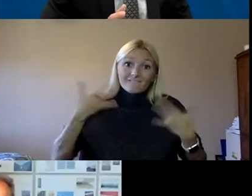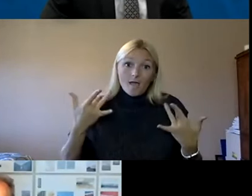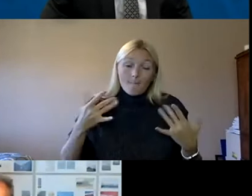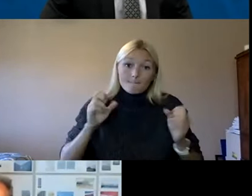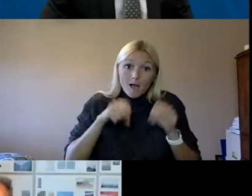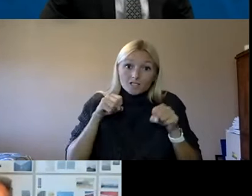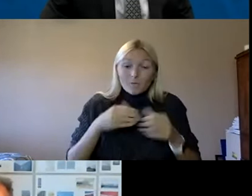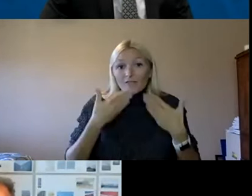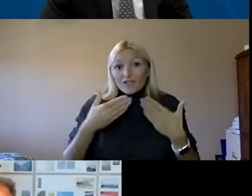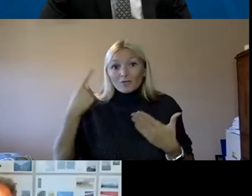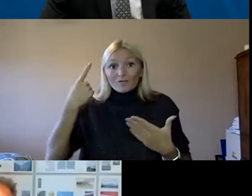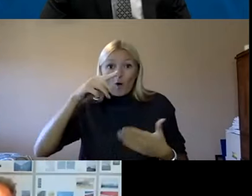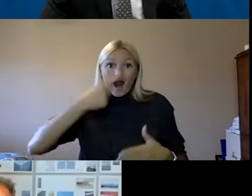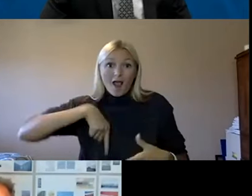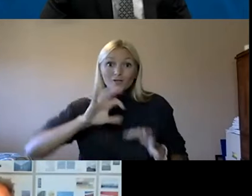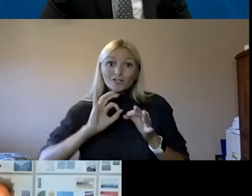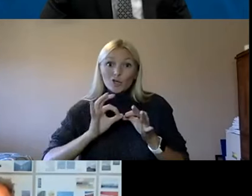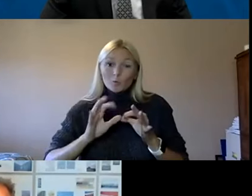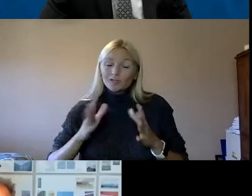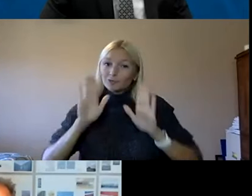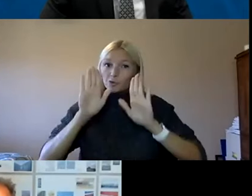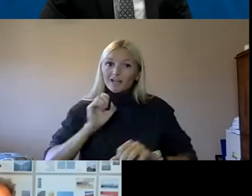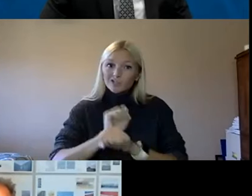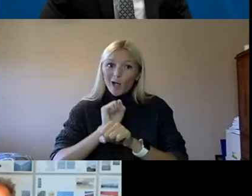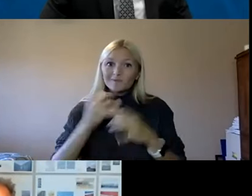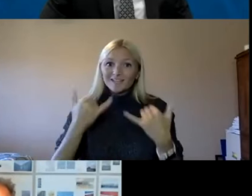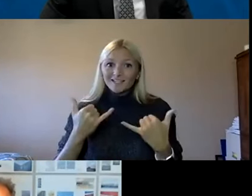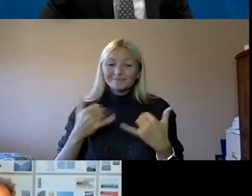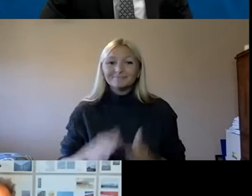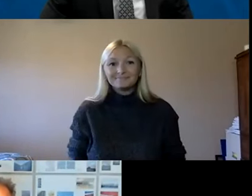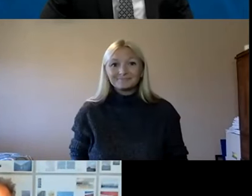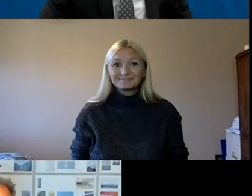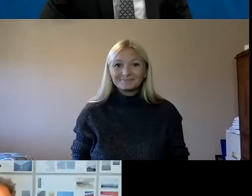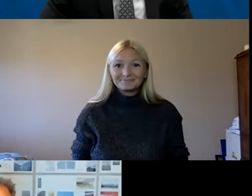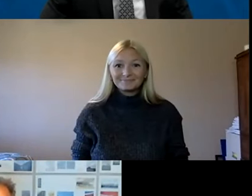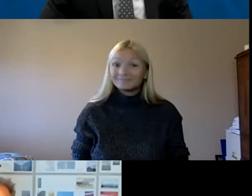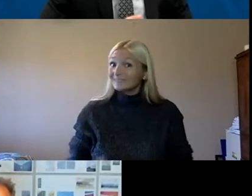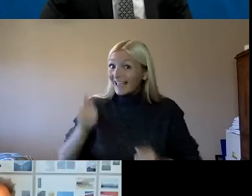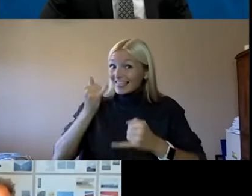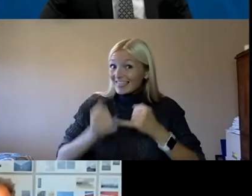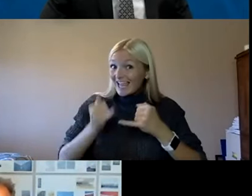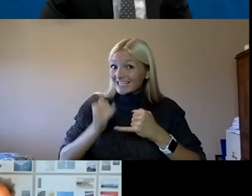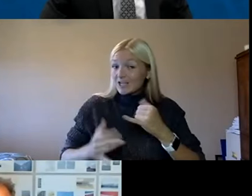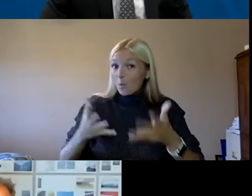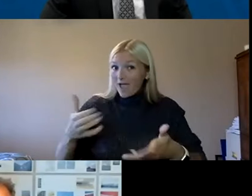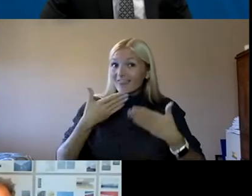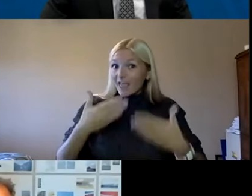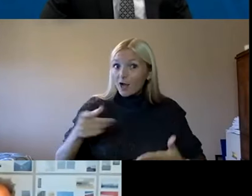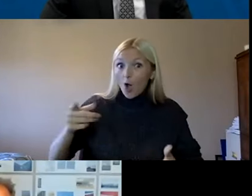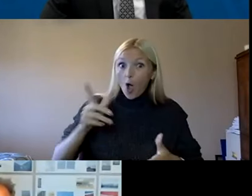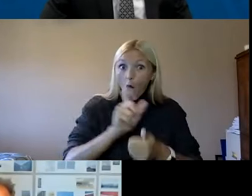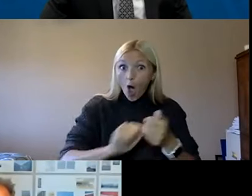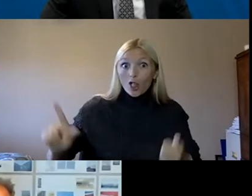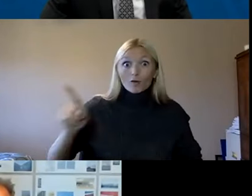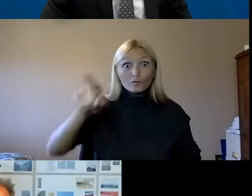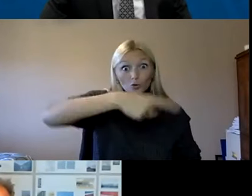interpreters who did a really great job today. So thank you for your work. Thanks, Eric. Lastly, I'd like to thank all of you in